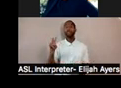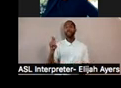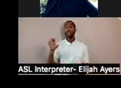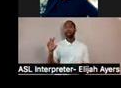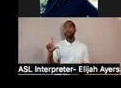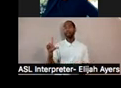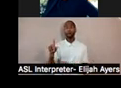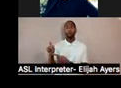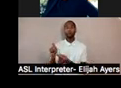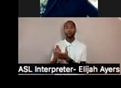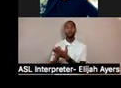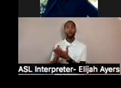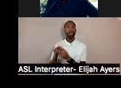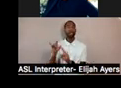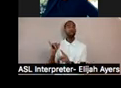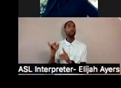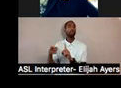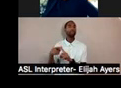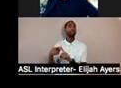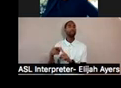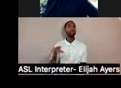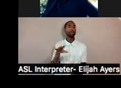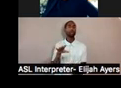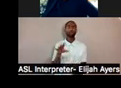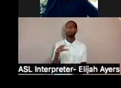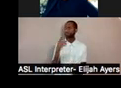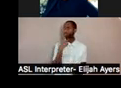one of the first